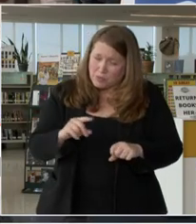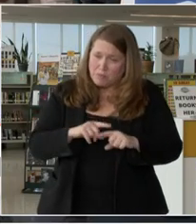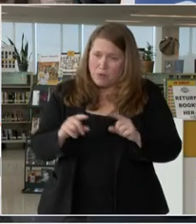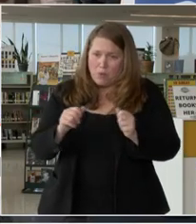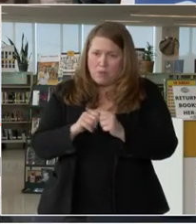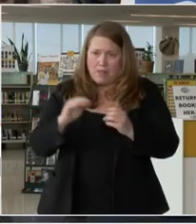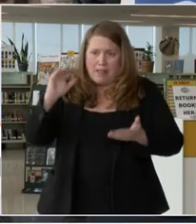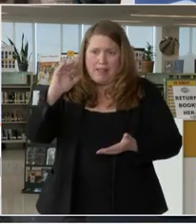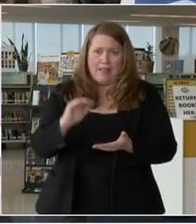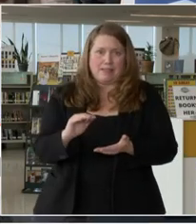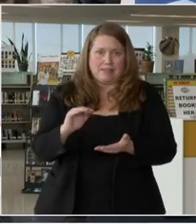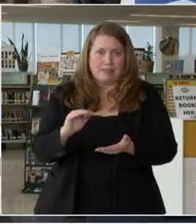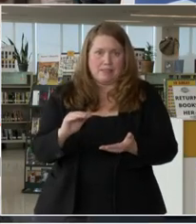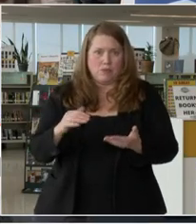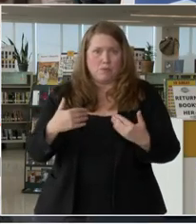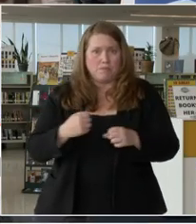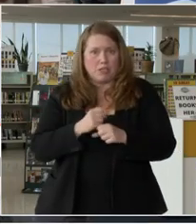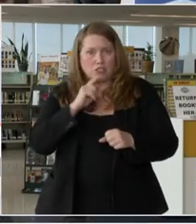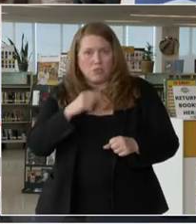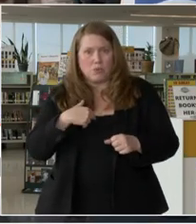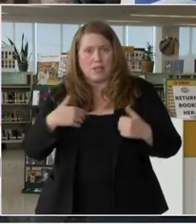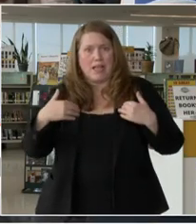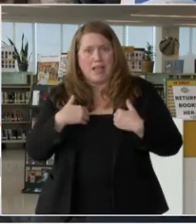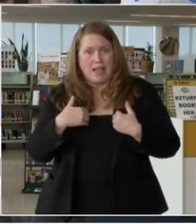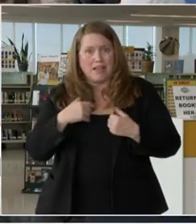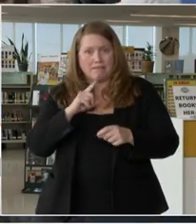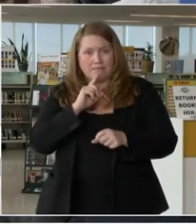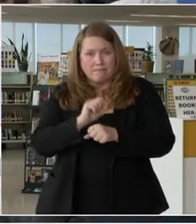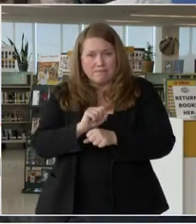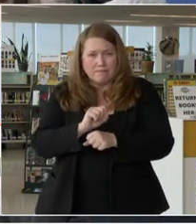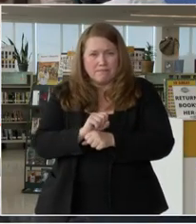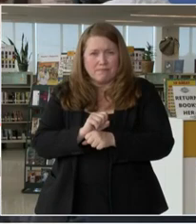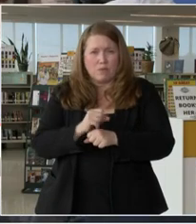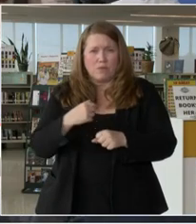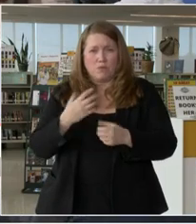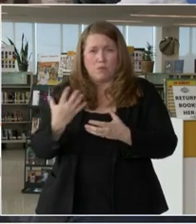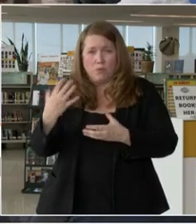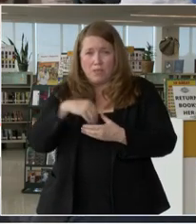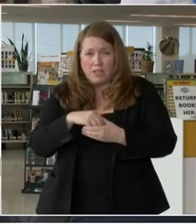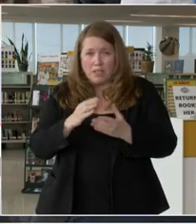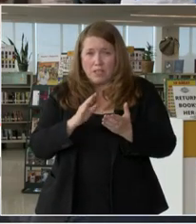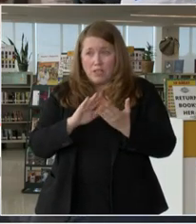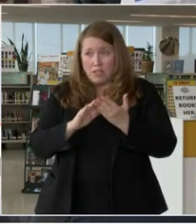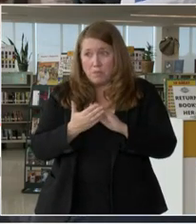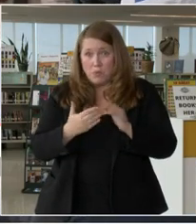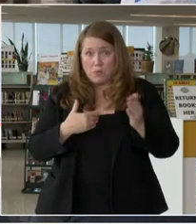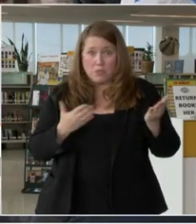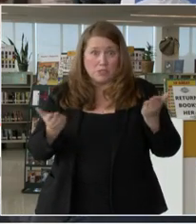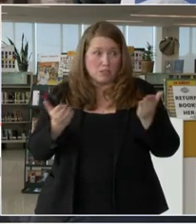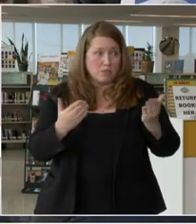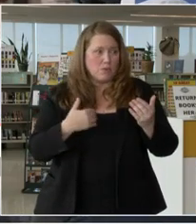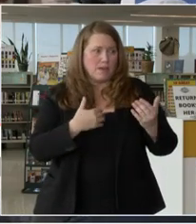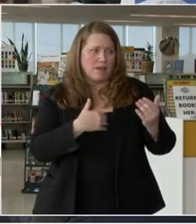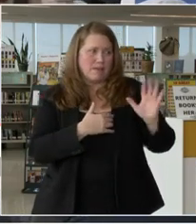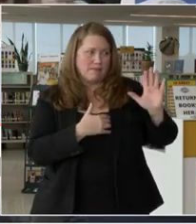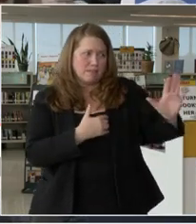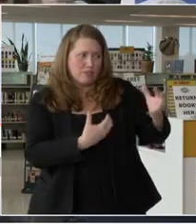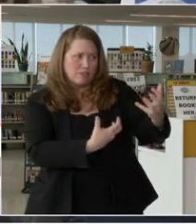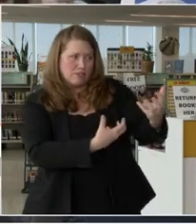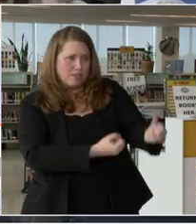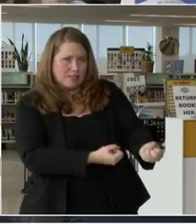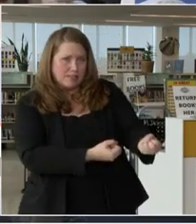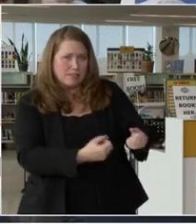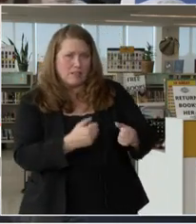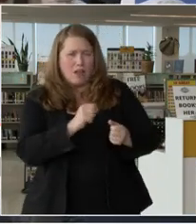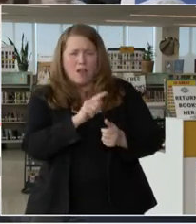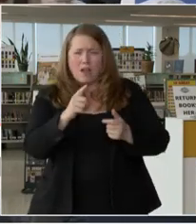those things that make sure that we have legitimacy within the communities that we serve, that we have trust of the community members that we serve. All those